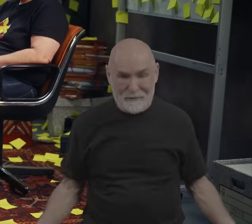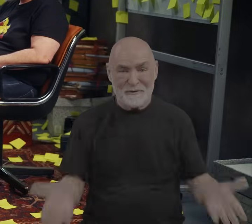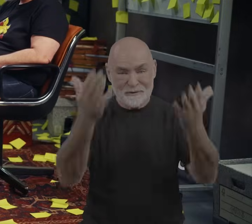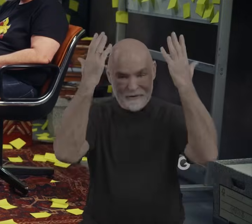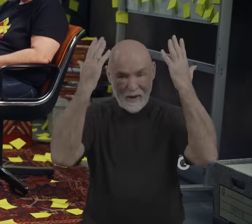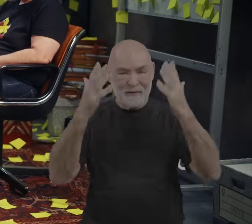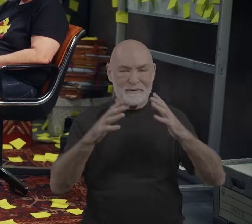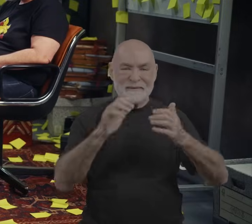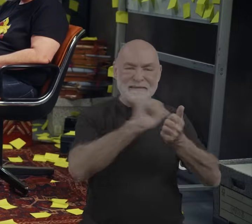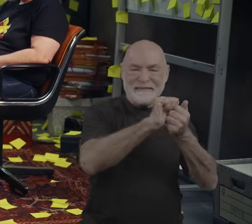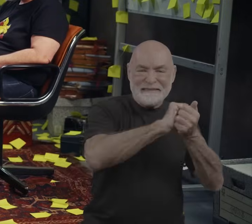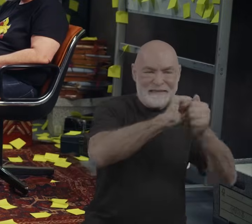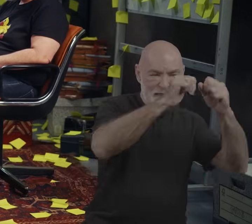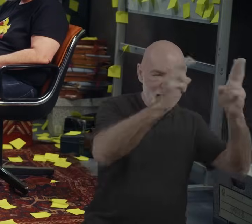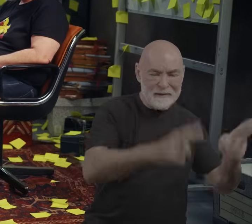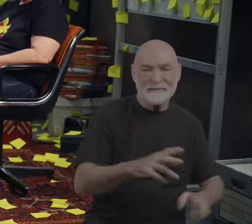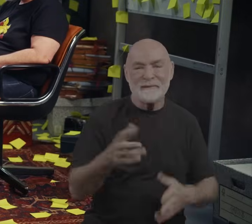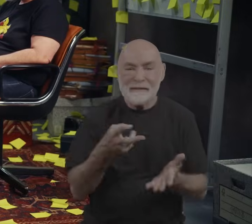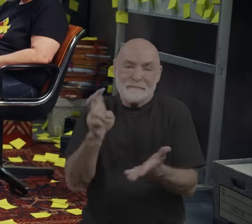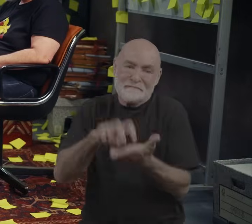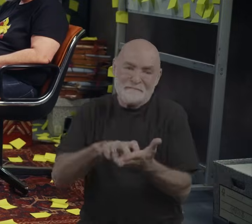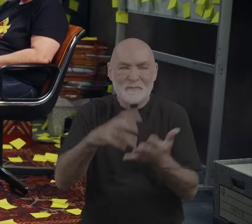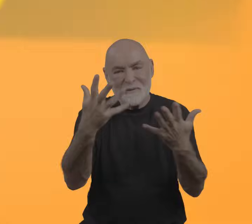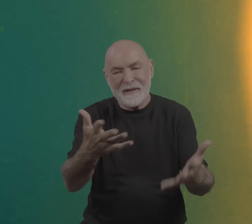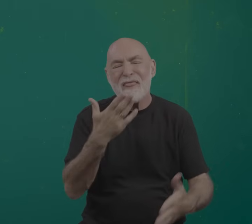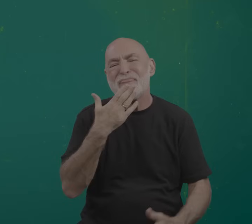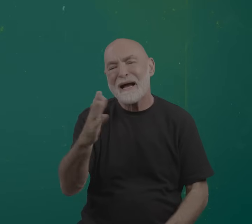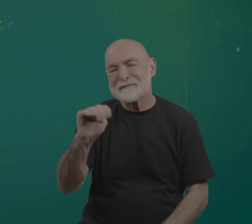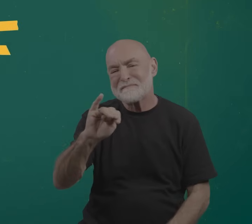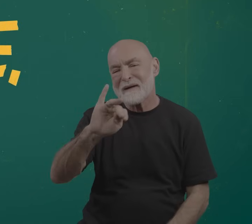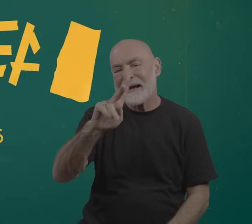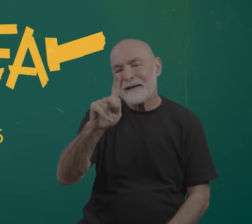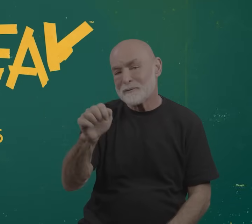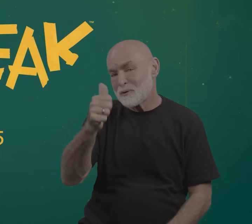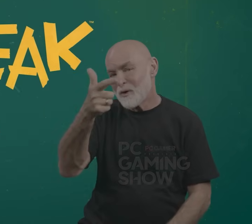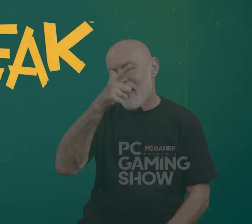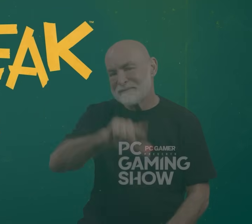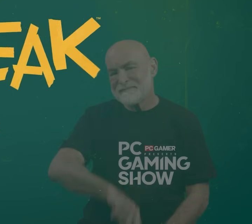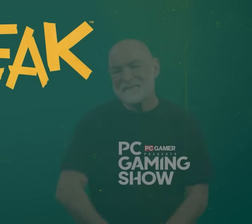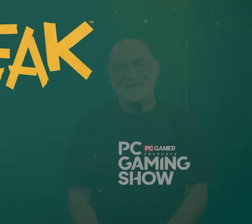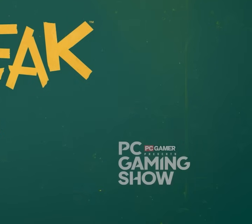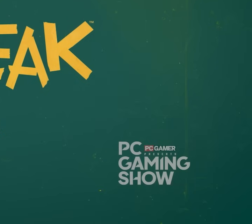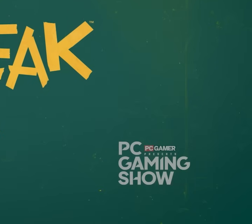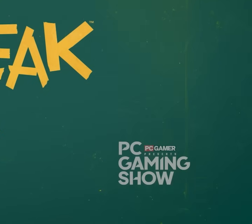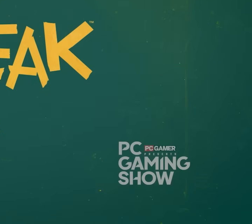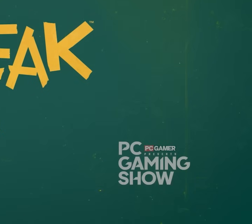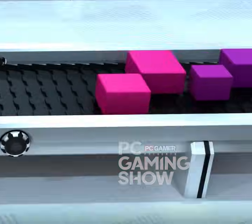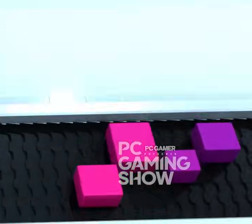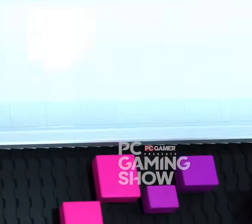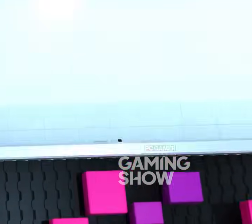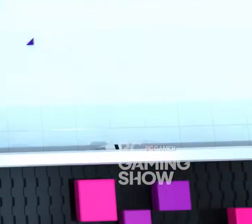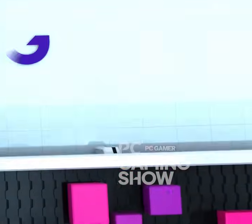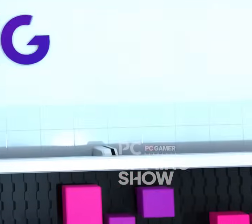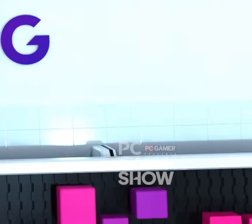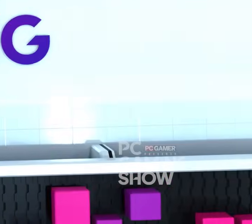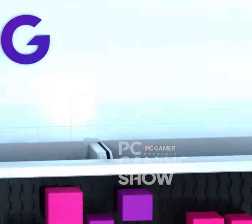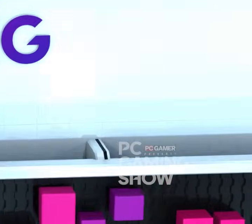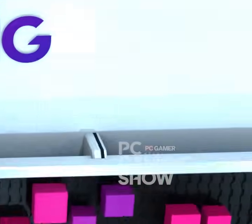Go clean the oldest house. Sign up today. Thank you so much, Mike, and good luck. Thank you.